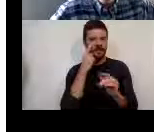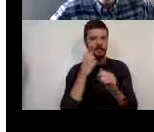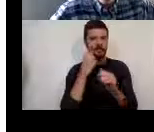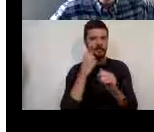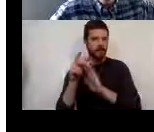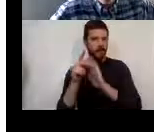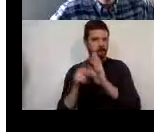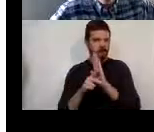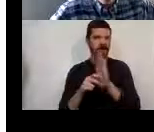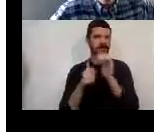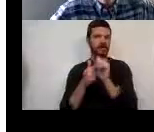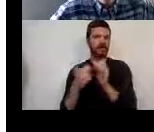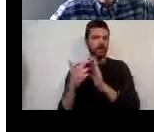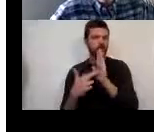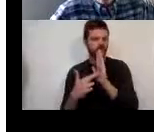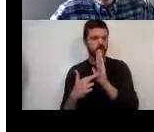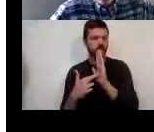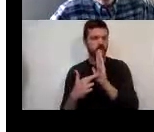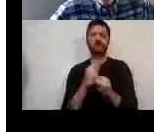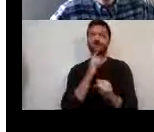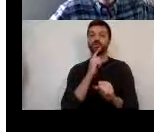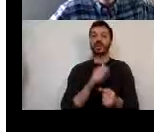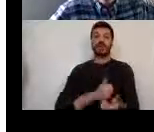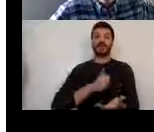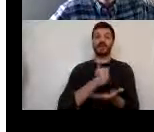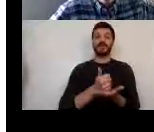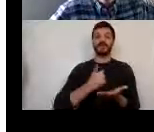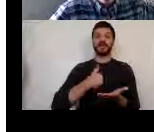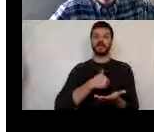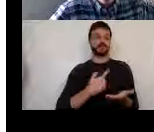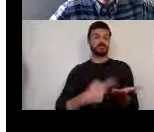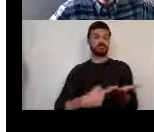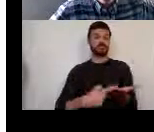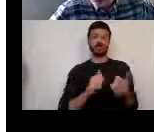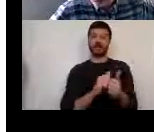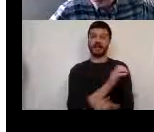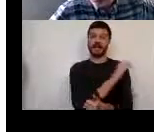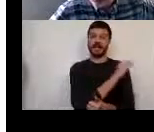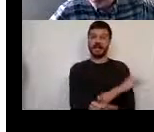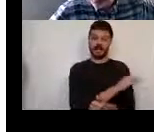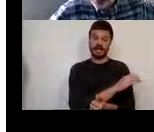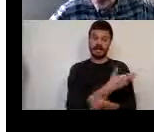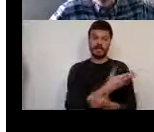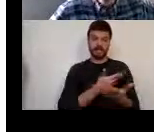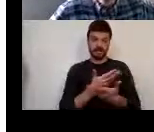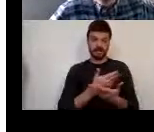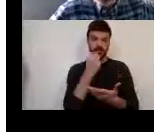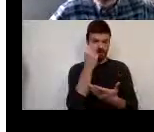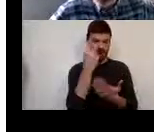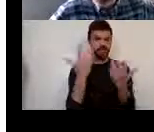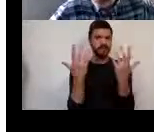that the interventions we were talking to clinics about and implementing lined up with